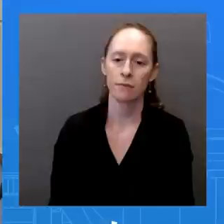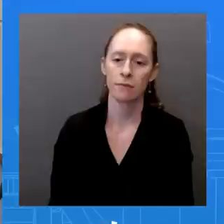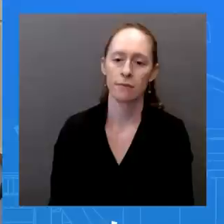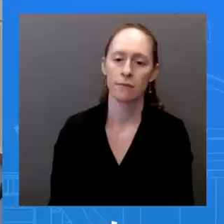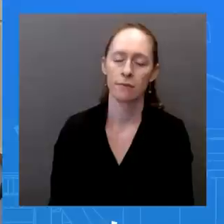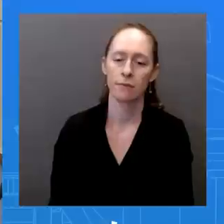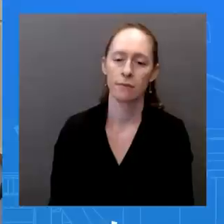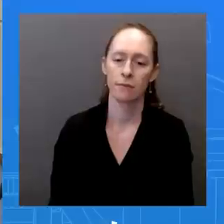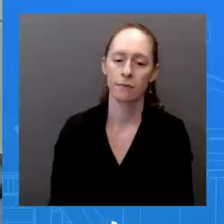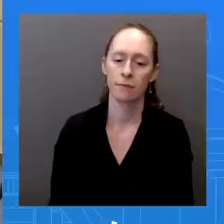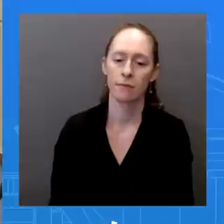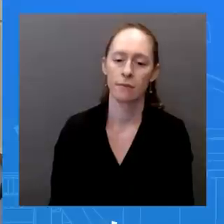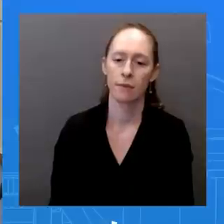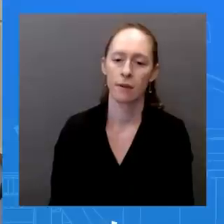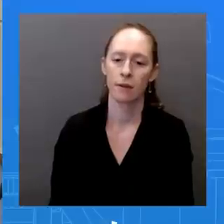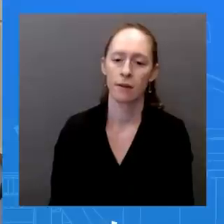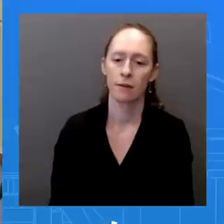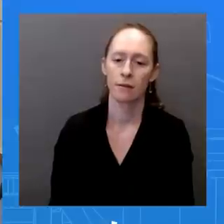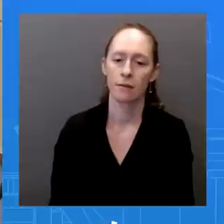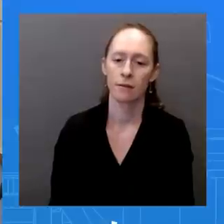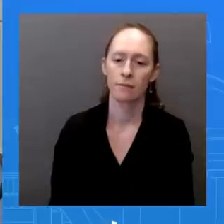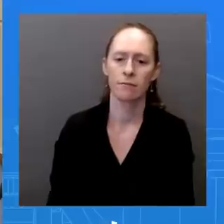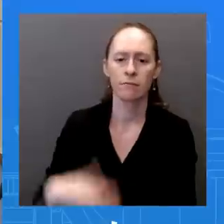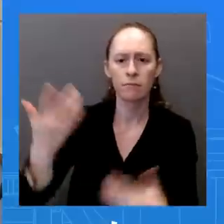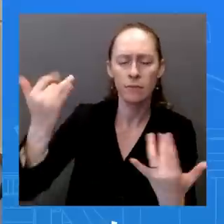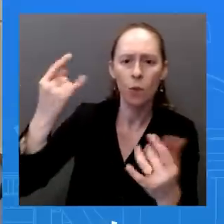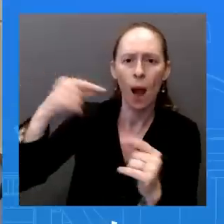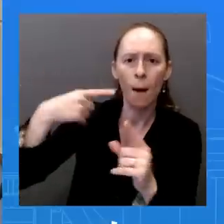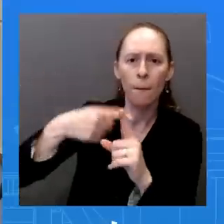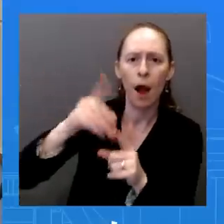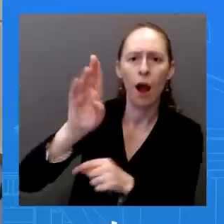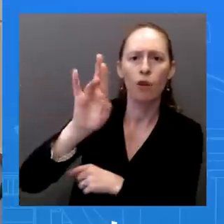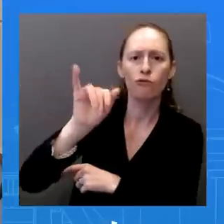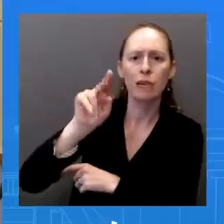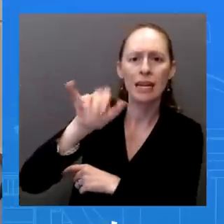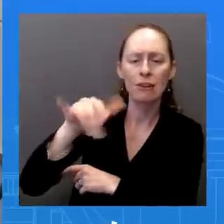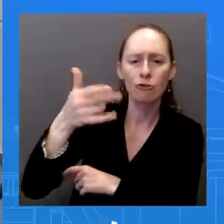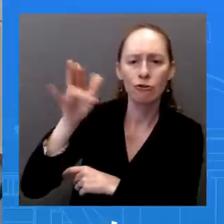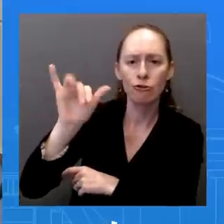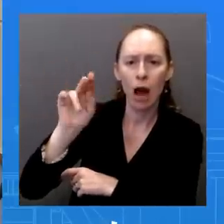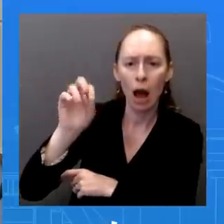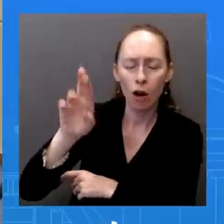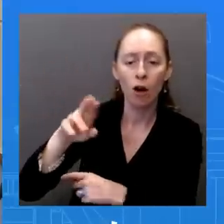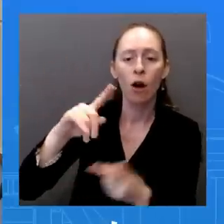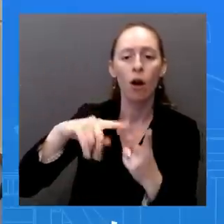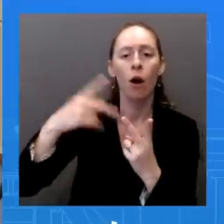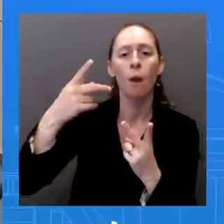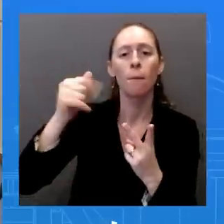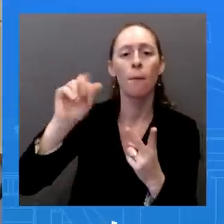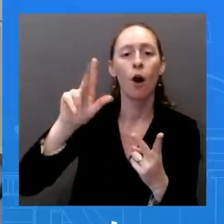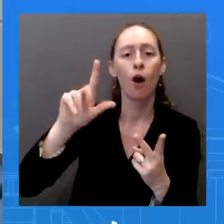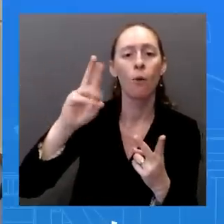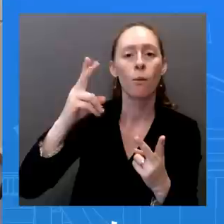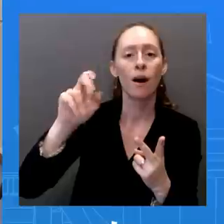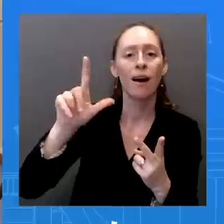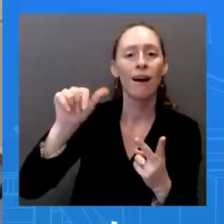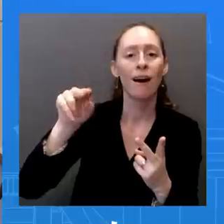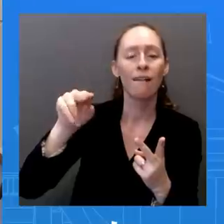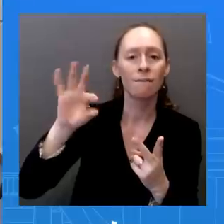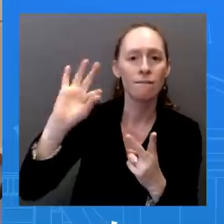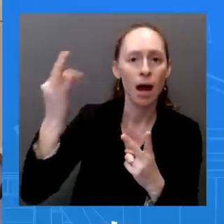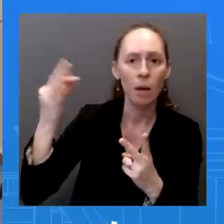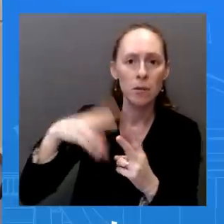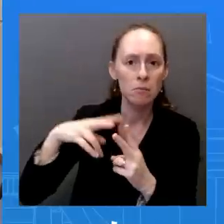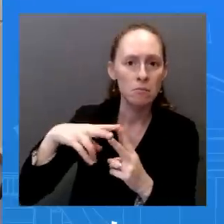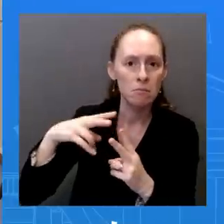needle at all? And how will the president incorporate them and that call for their release into his meetings and conversations in New York? Will that